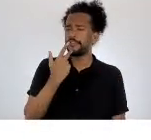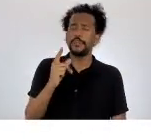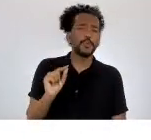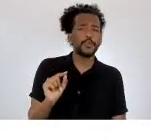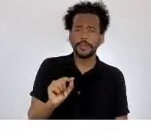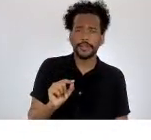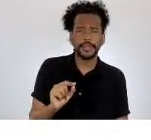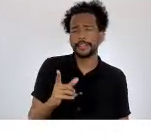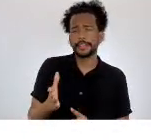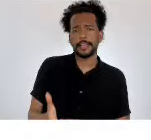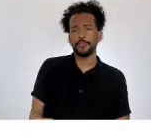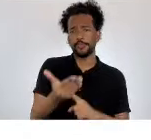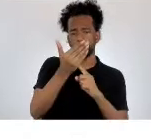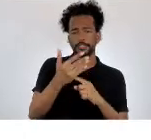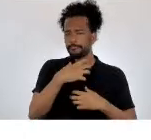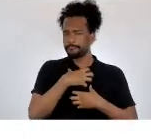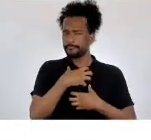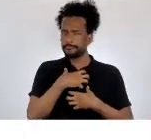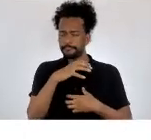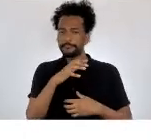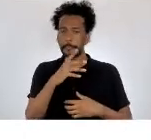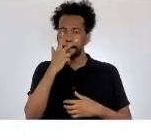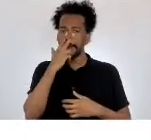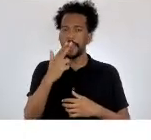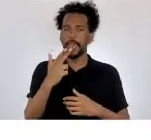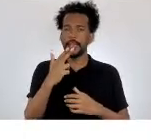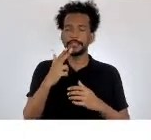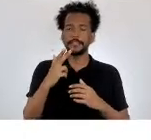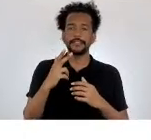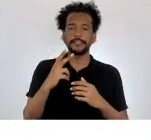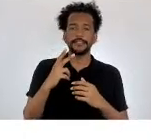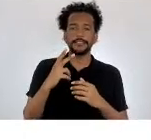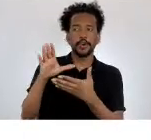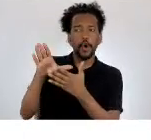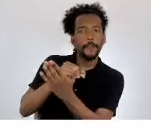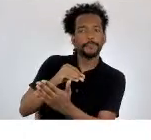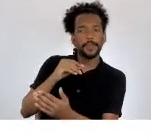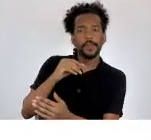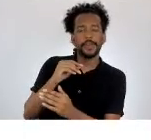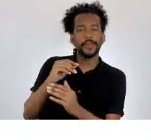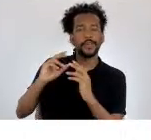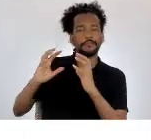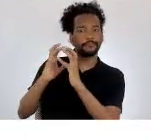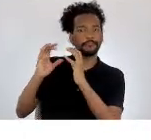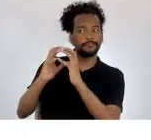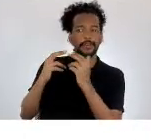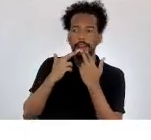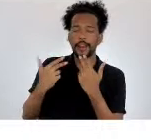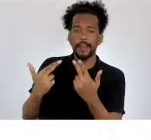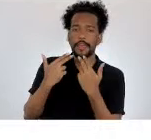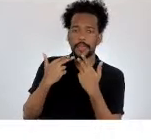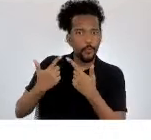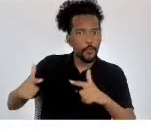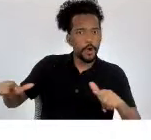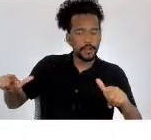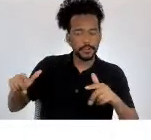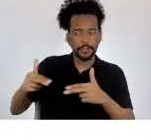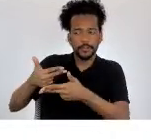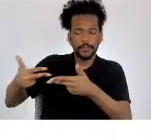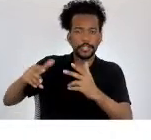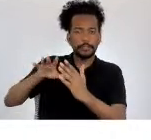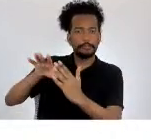and can learn, understand, and remember human language. AI technologies can be of three kinds. They can